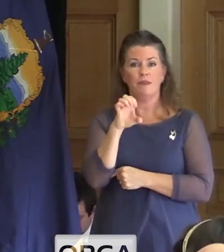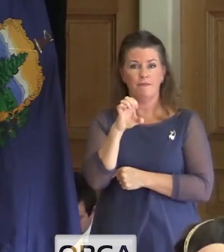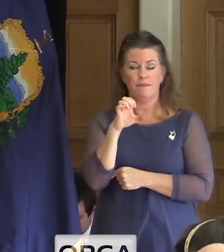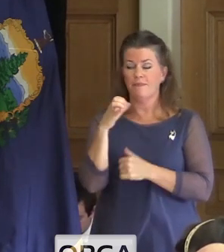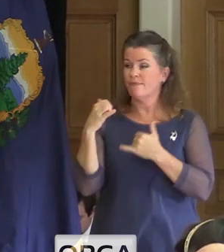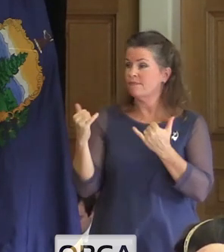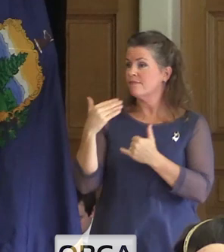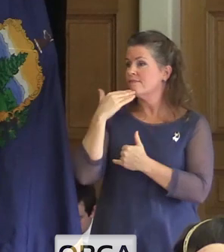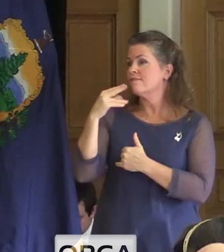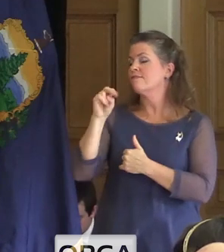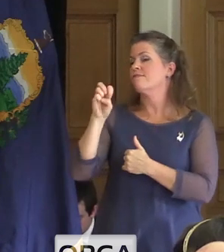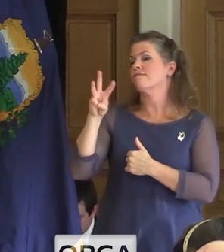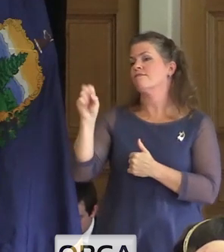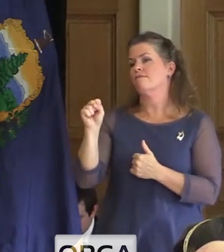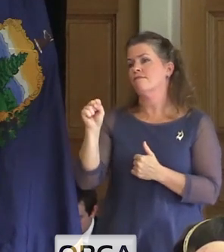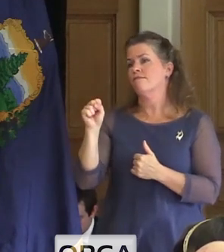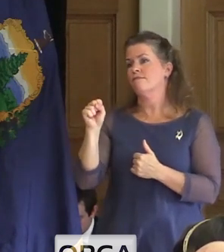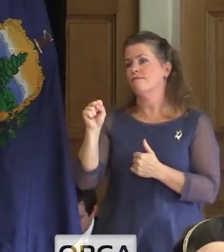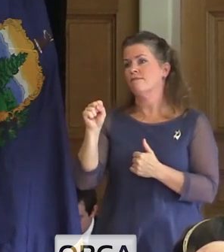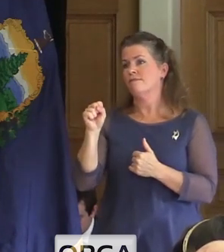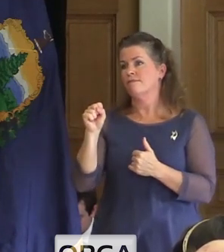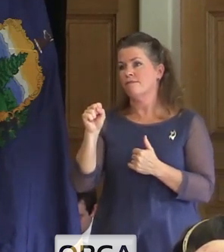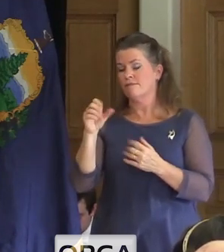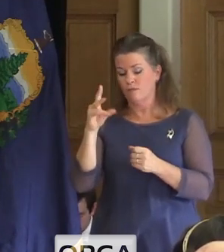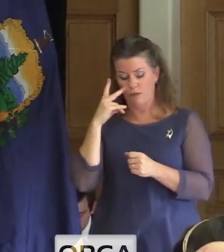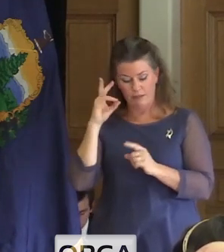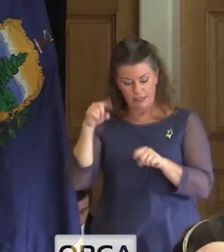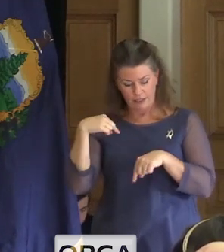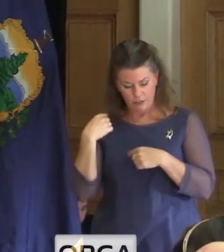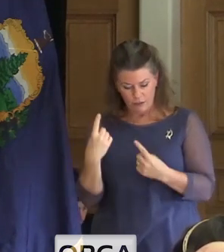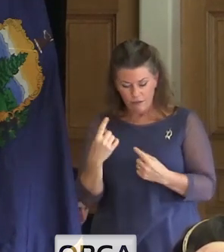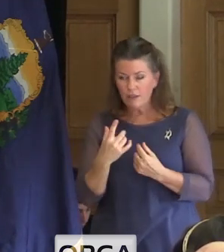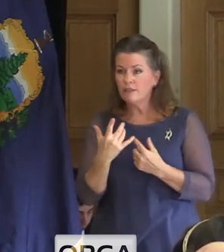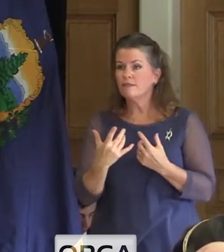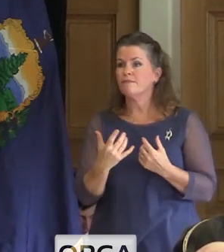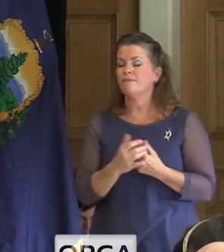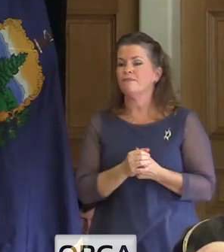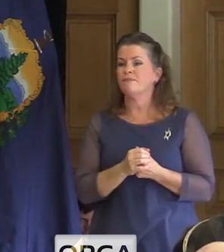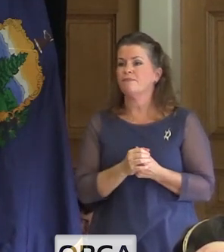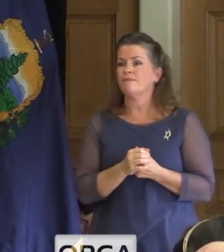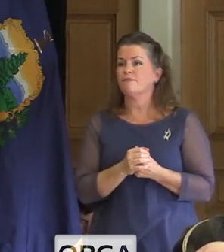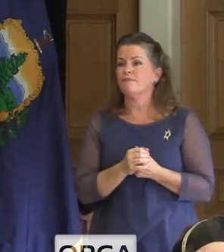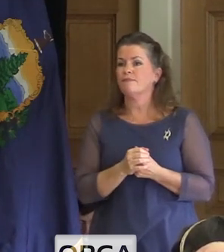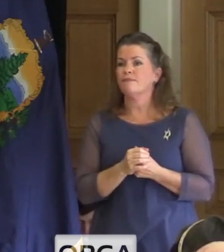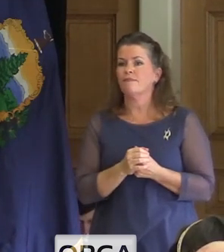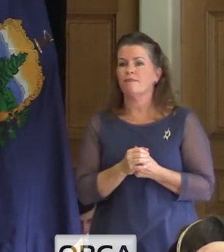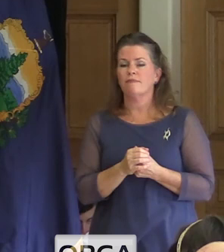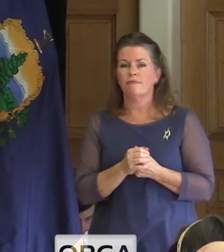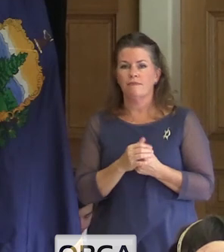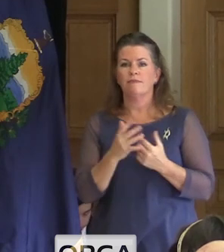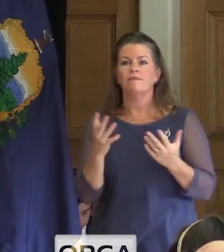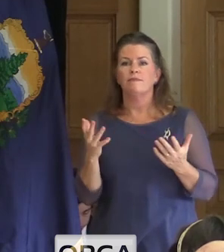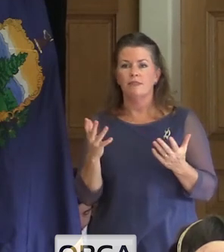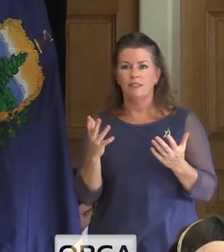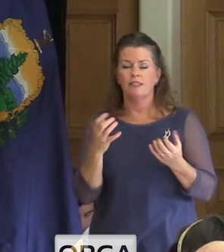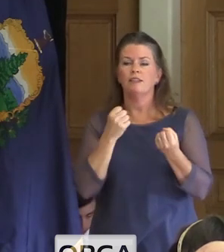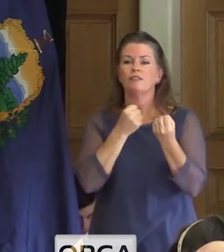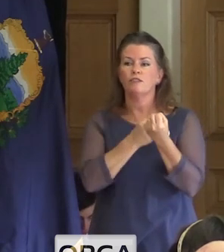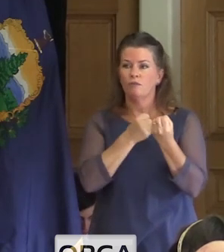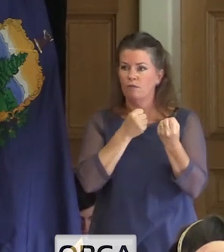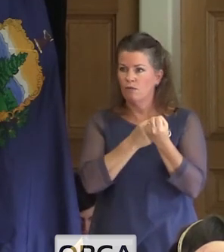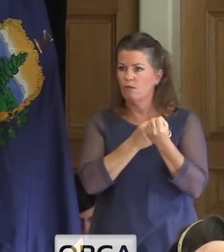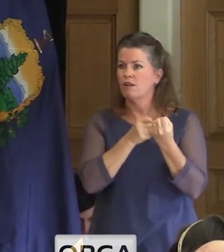news is that what we have seen in recent years is a growth and support for